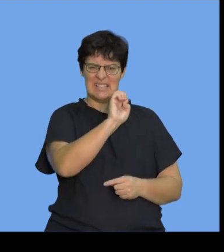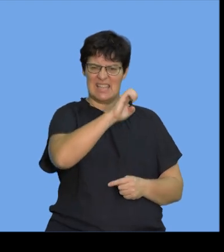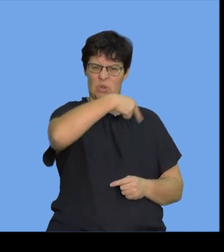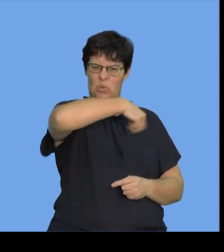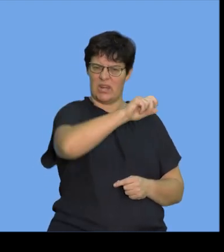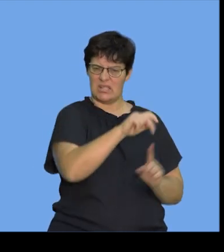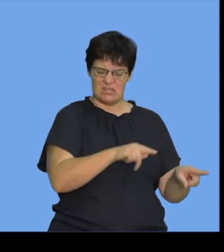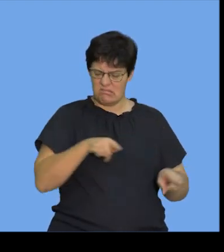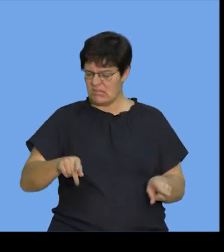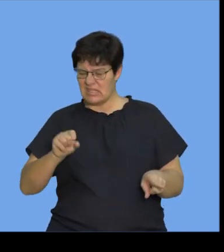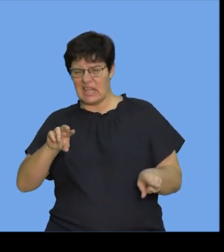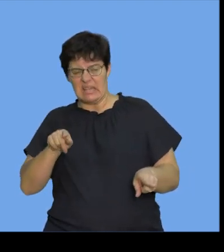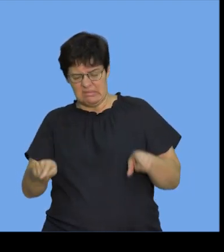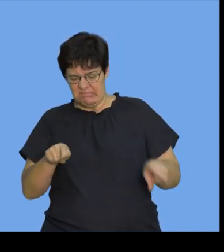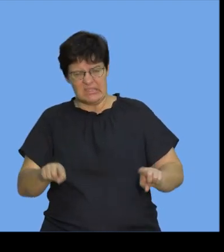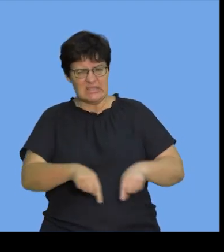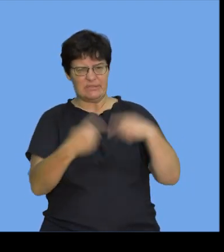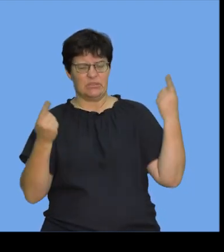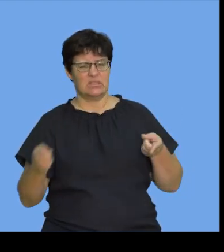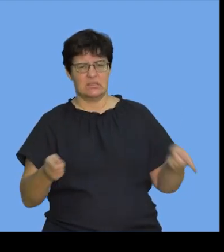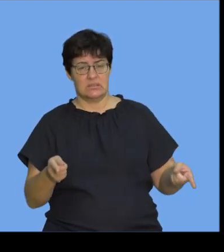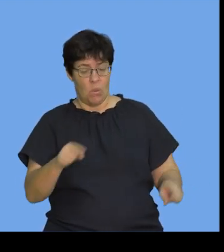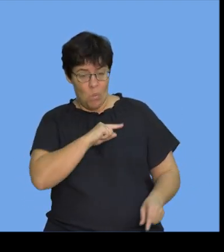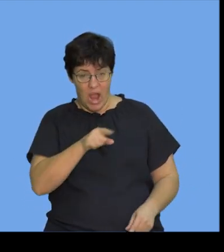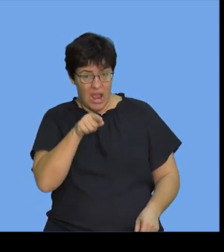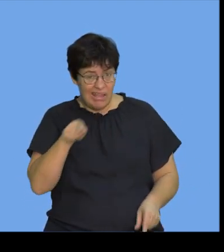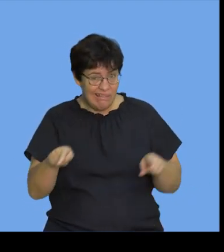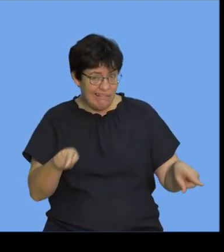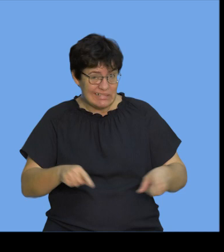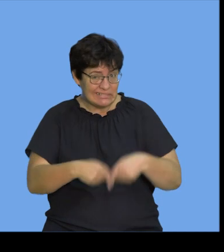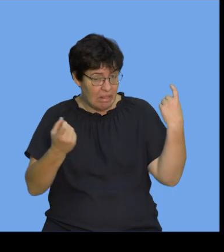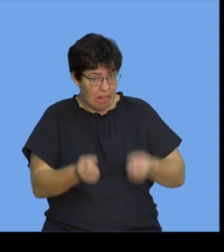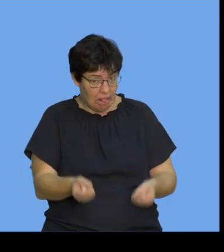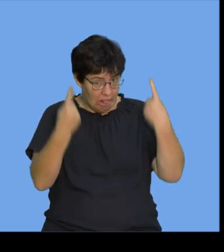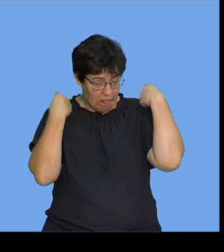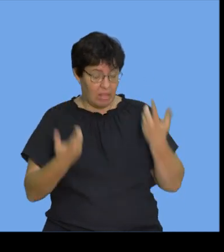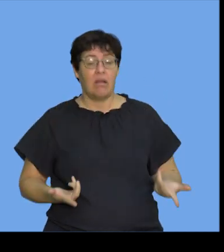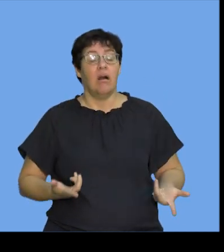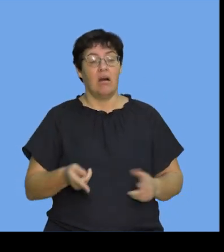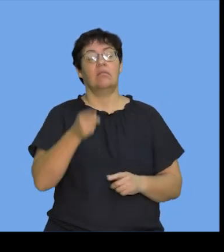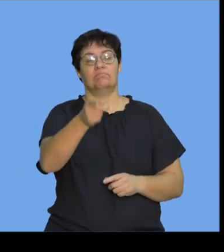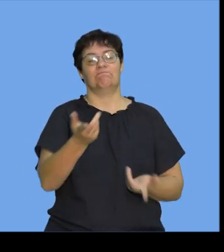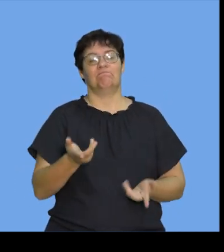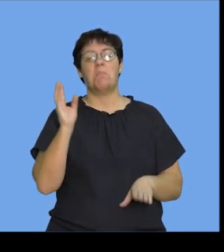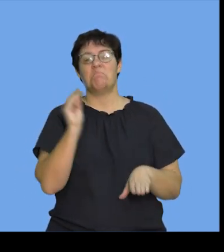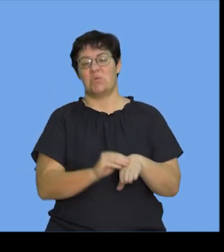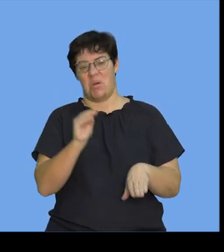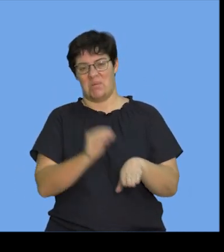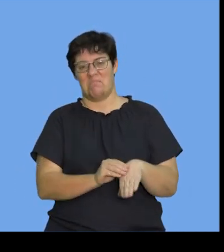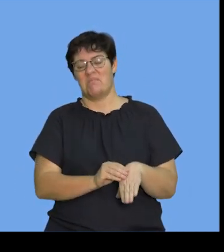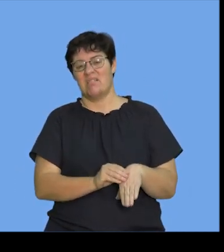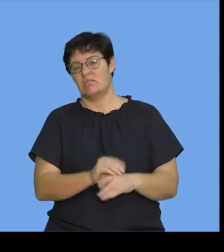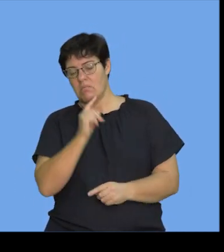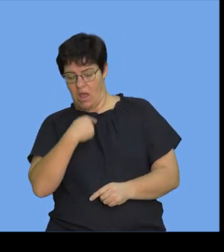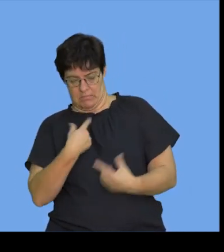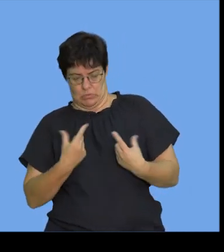and a series? Because really, if you do not understand this difference, I promise you, it's going to be a problem for you to understand